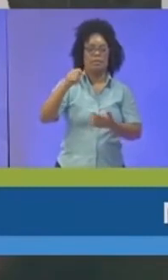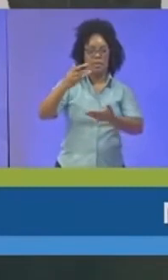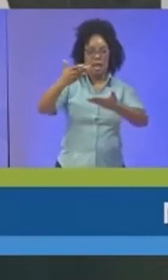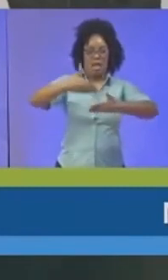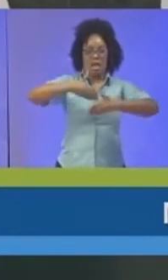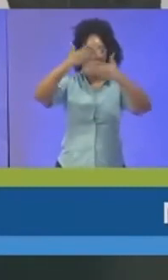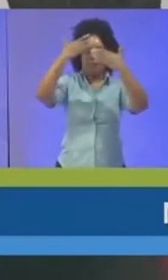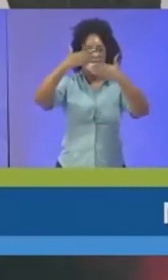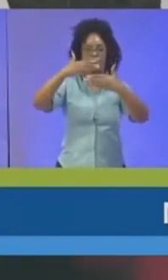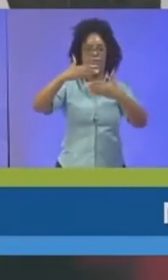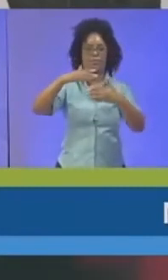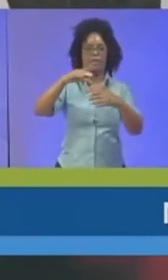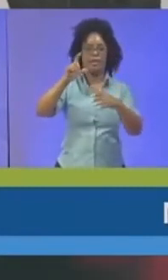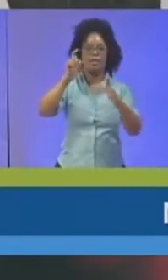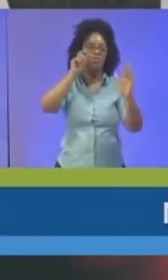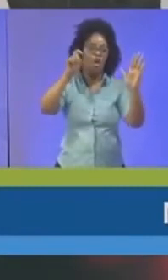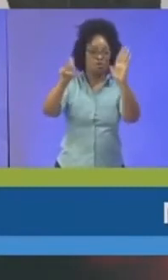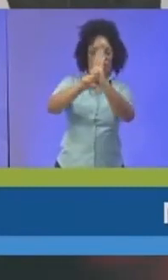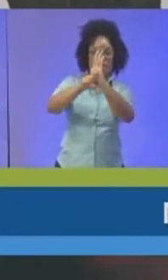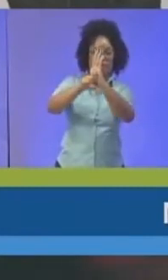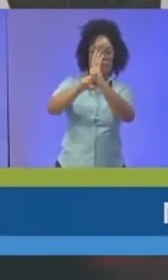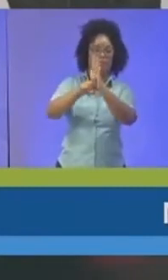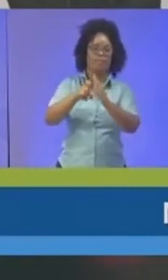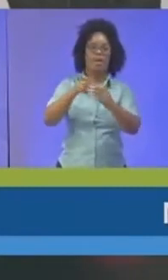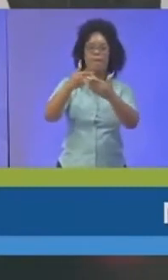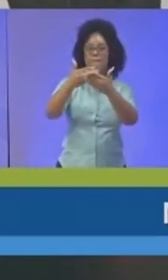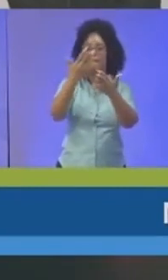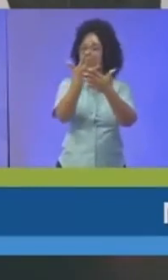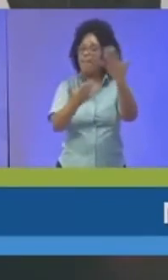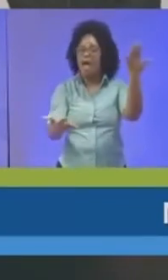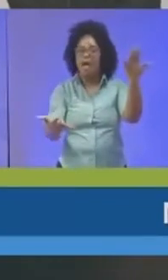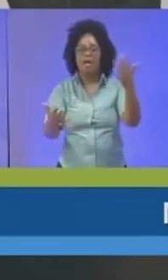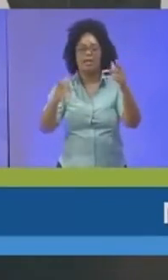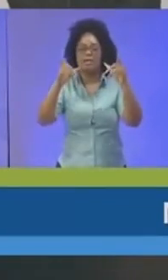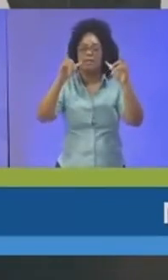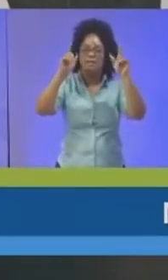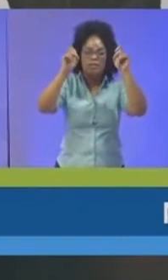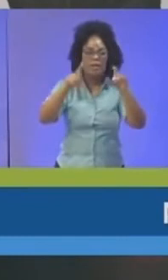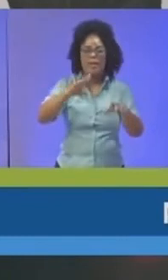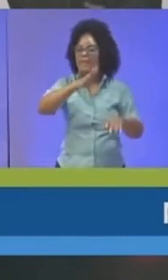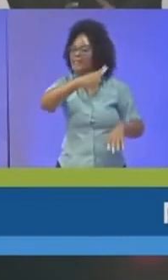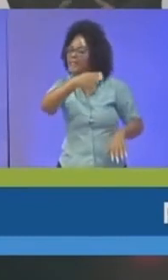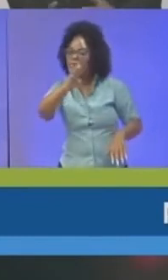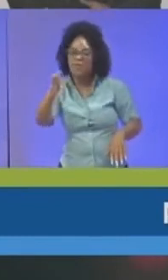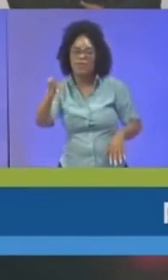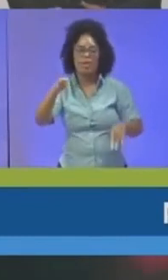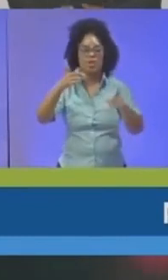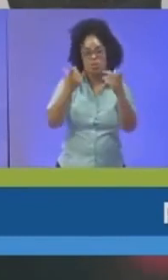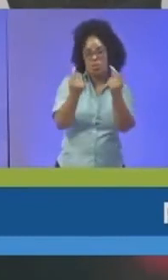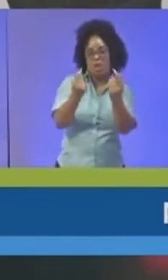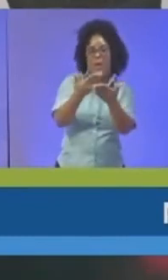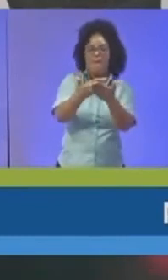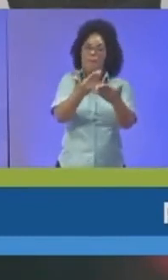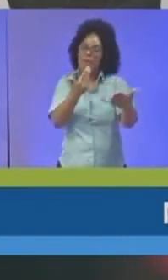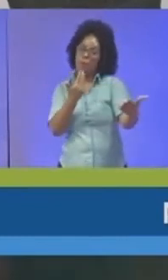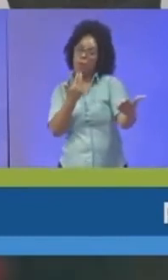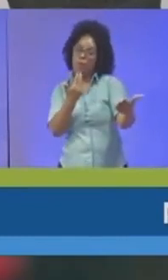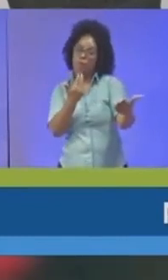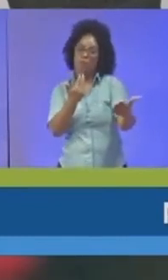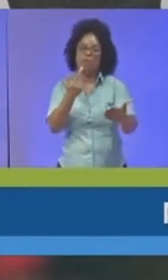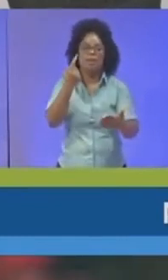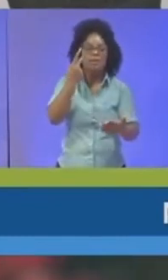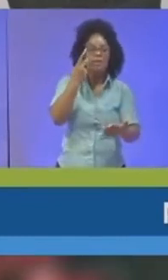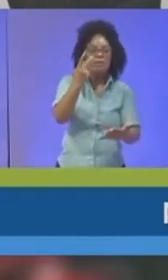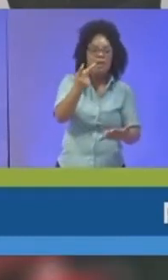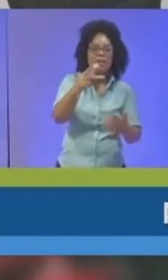x-rays, etc., and a lot of blood tests. And so we needed to have all of those things done before people saw the specialist,